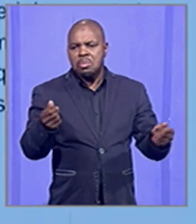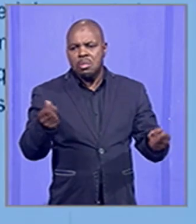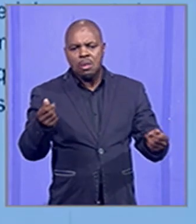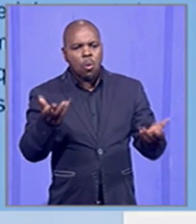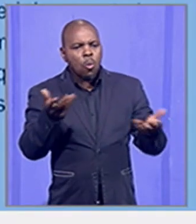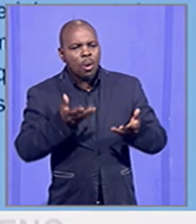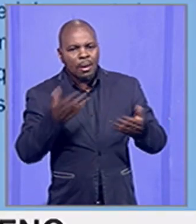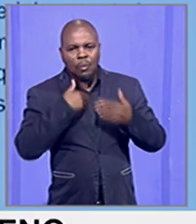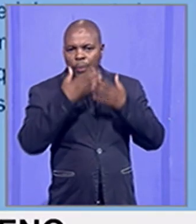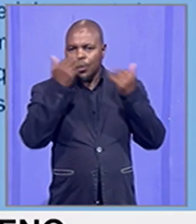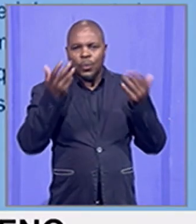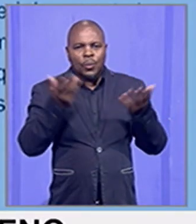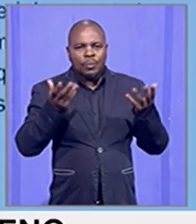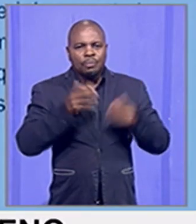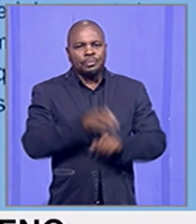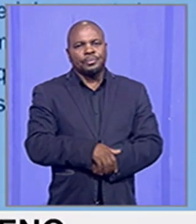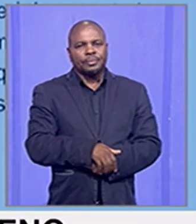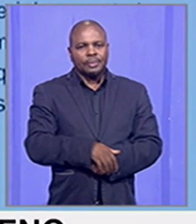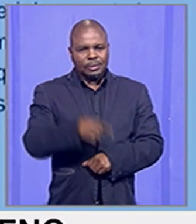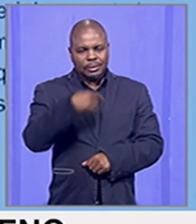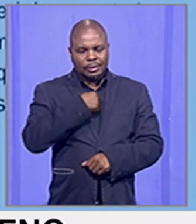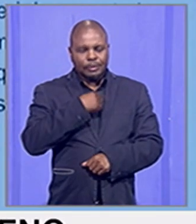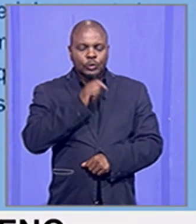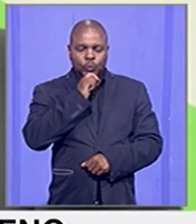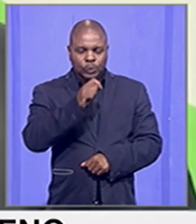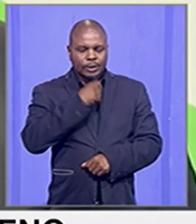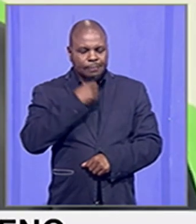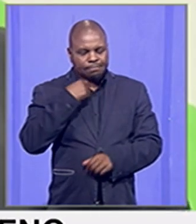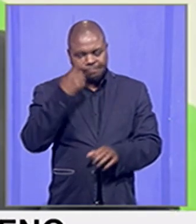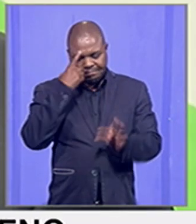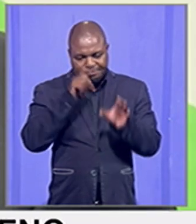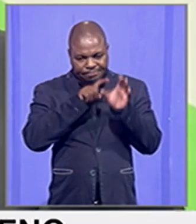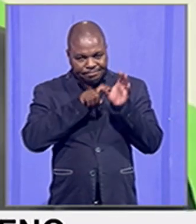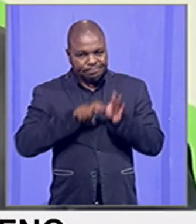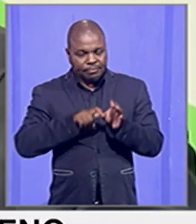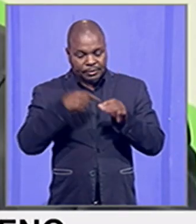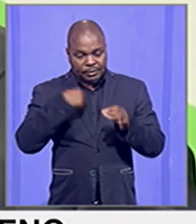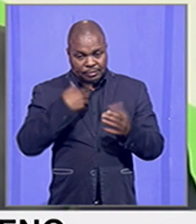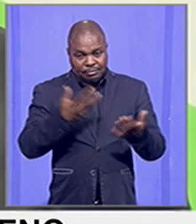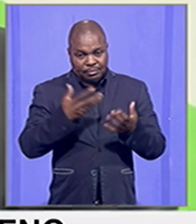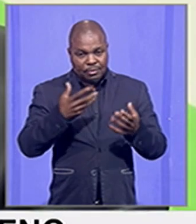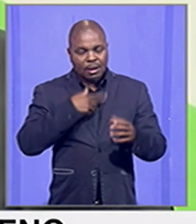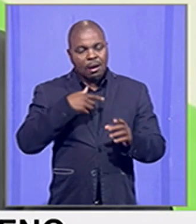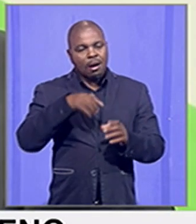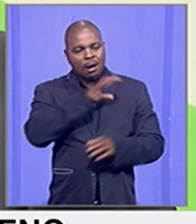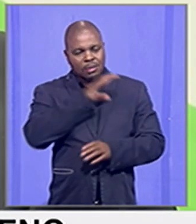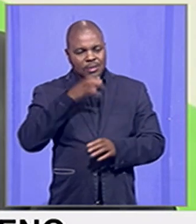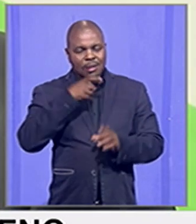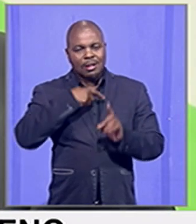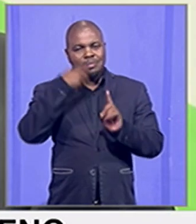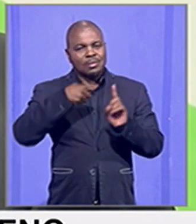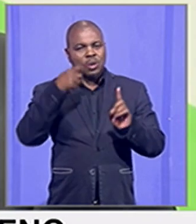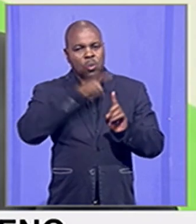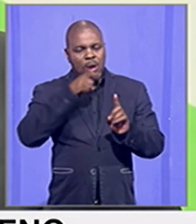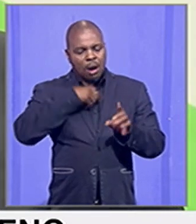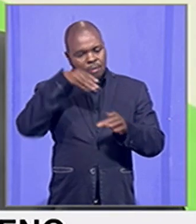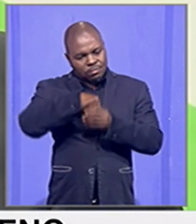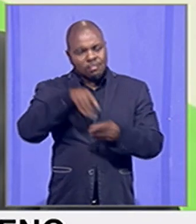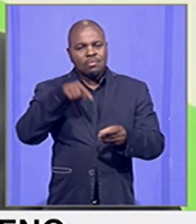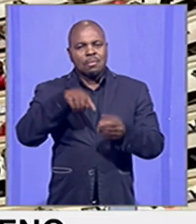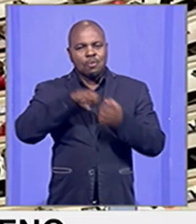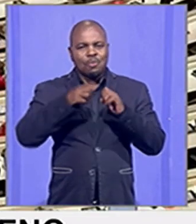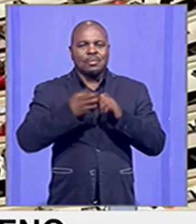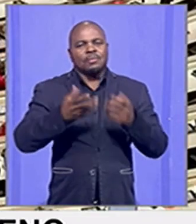what actually happened. I'm quite embarrassed, as the Speaker of Council, because I'm part of, I should say, of the